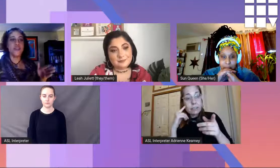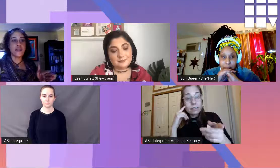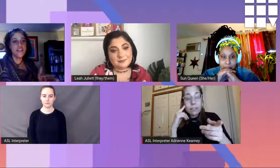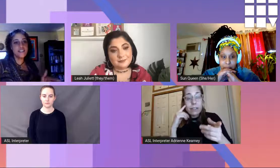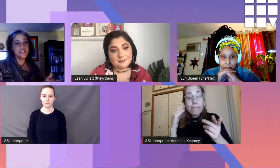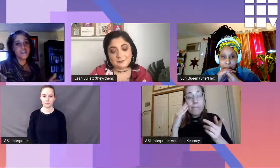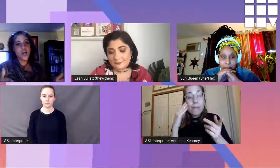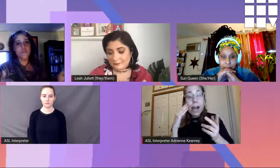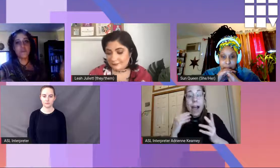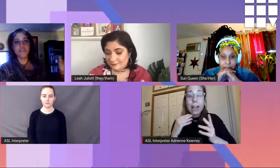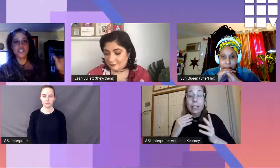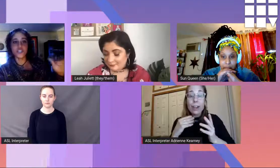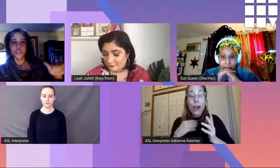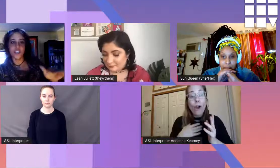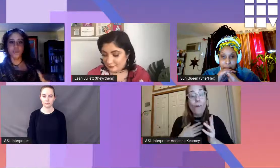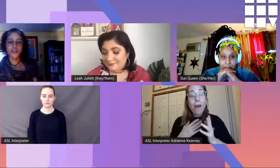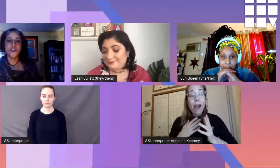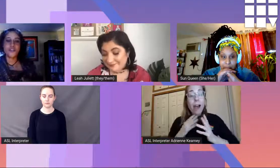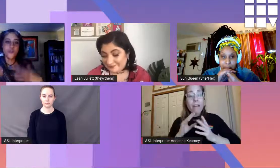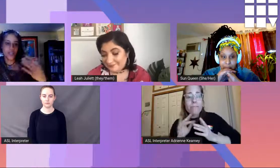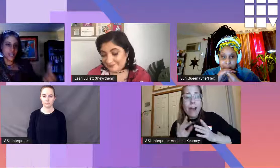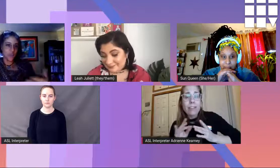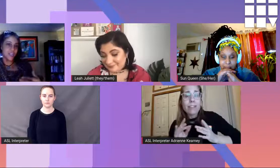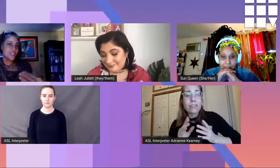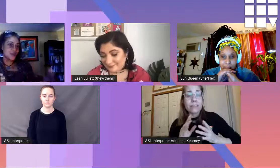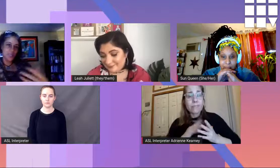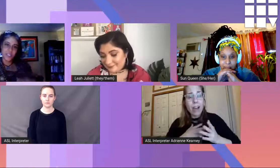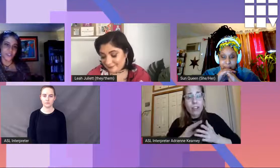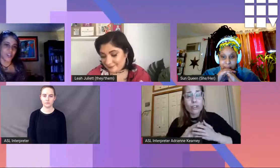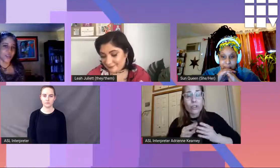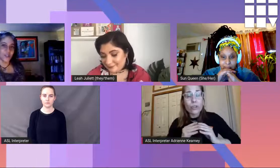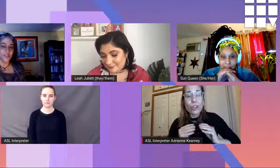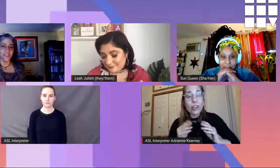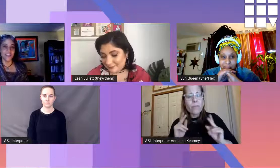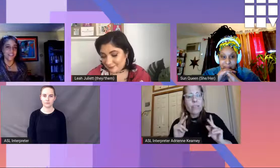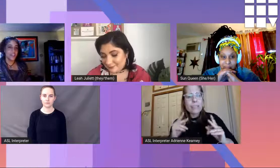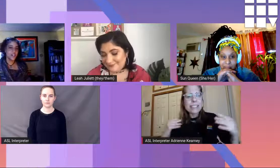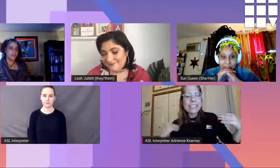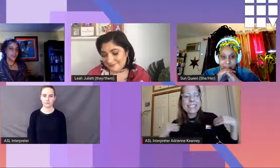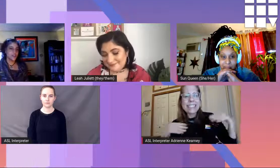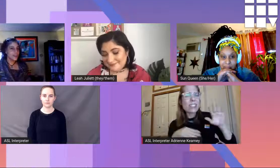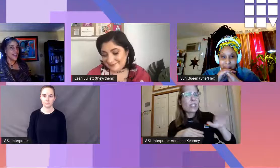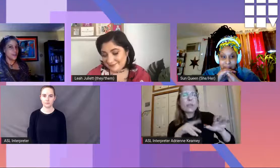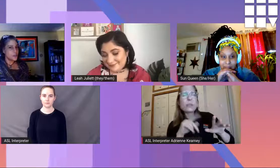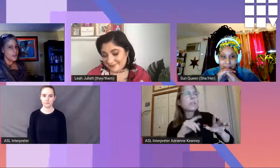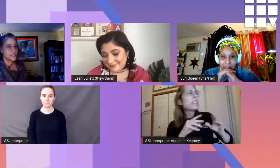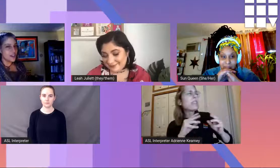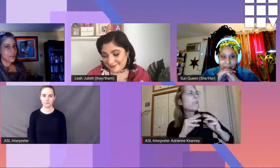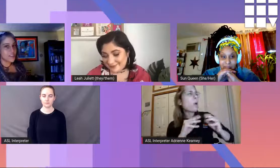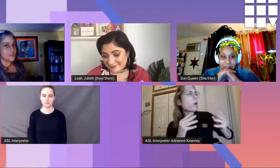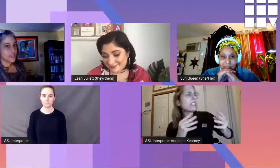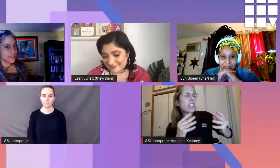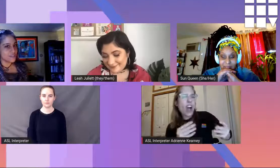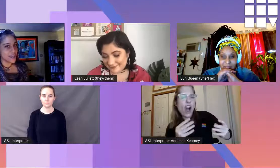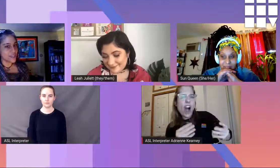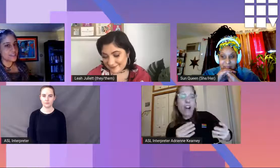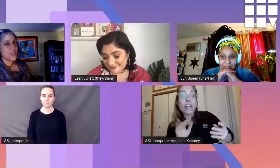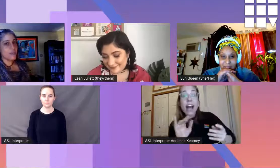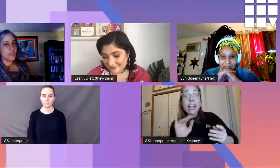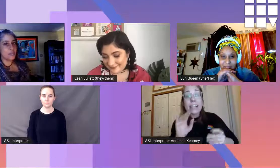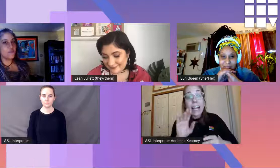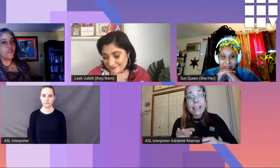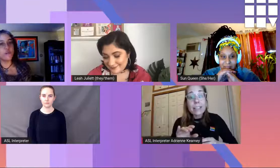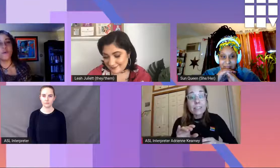how to nicely soften my message so that I can be heard. So again, like those high school gigs you're talking about, Leah, like, Kamora, I know you want to talk about some